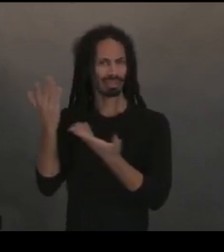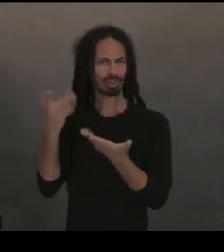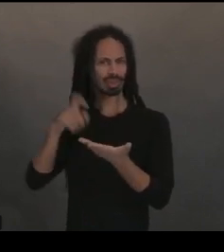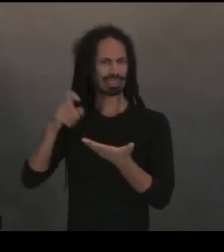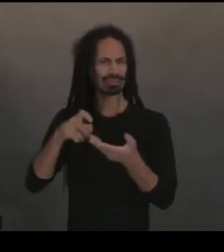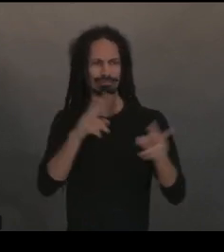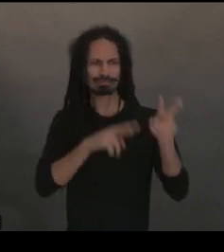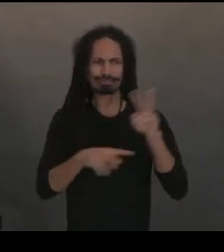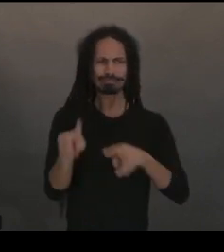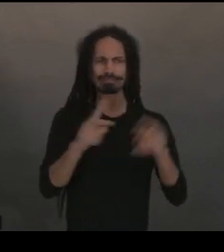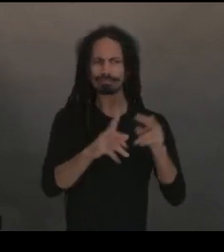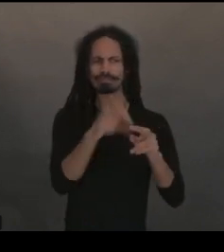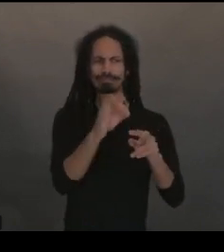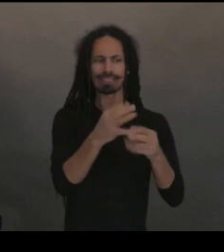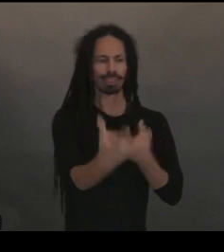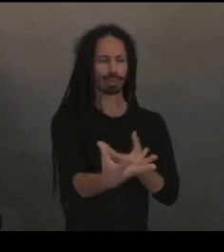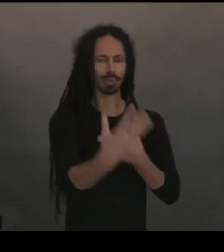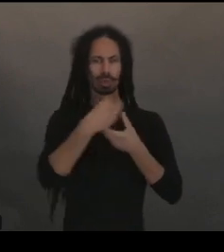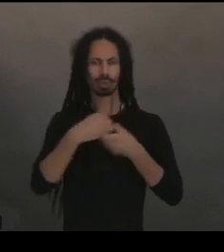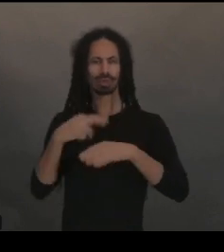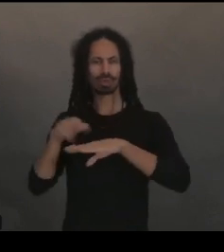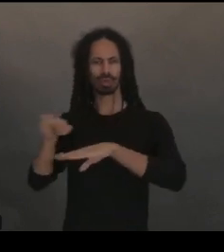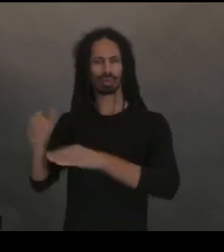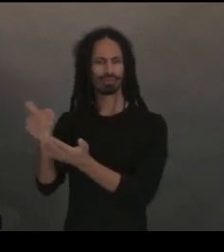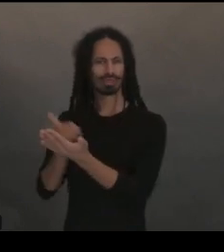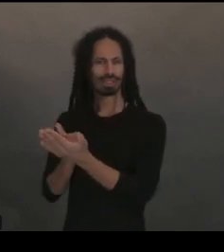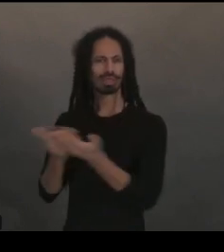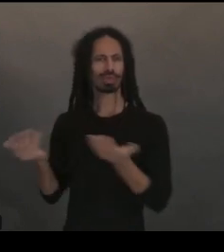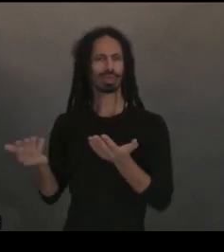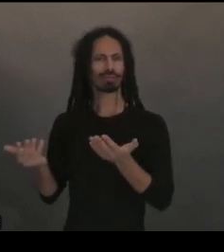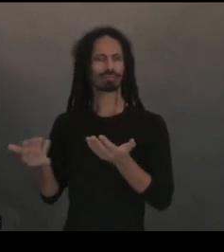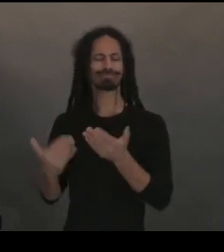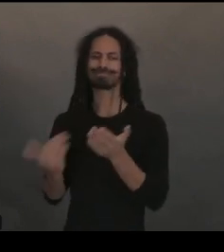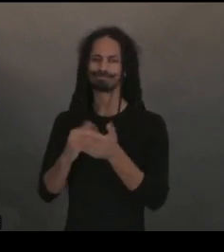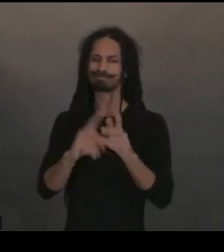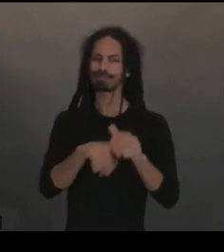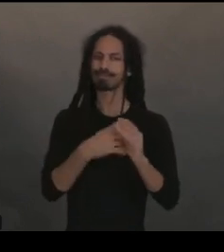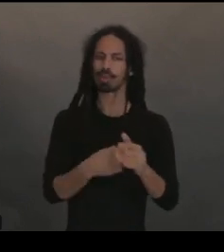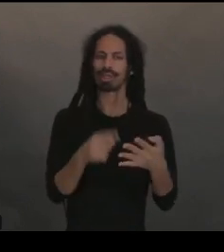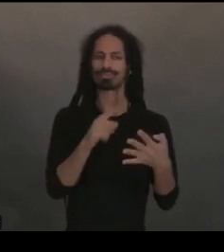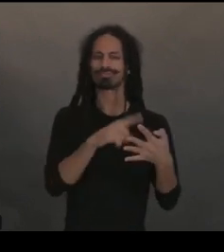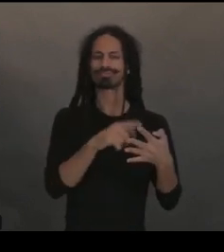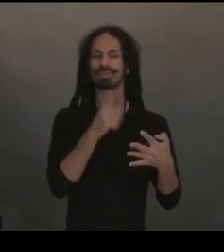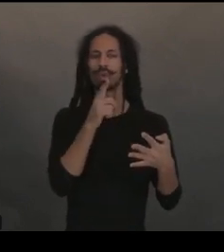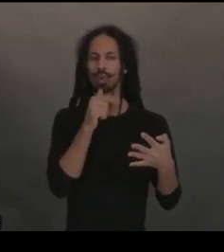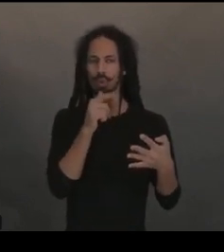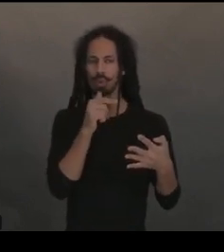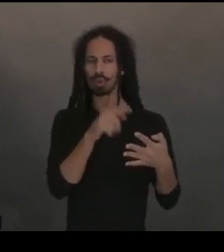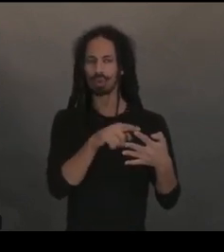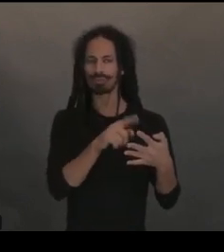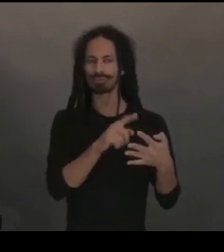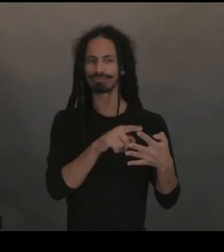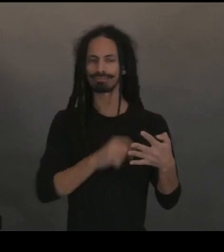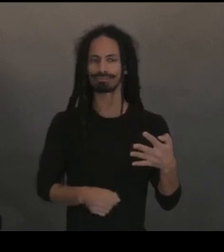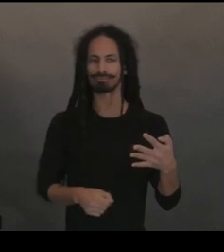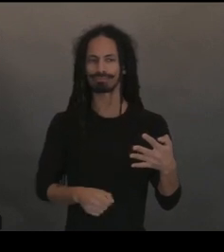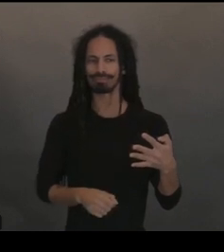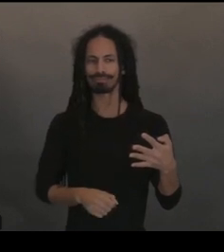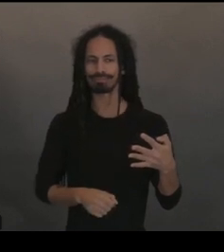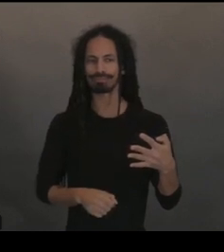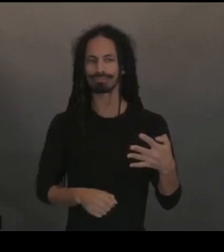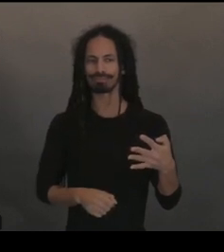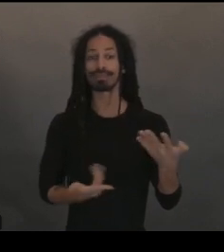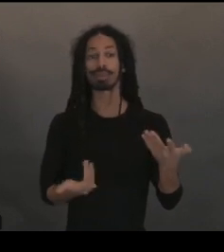look for in this reference entry. So again, we're going to start off with the who. So we have